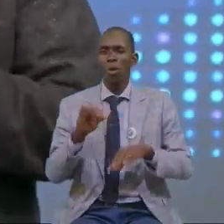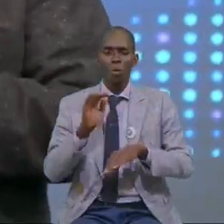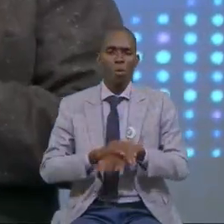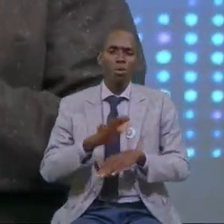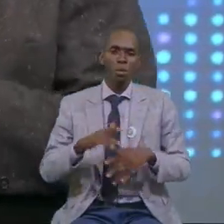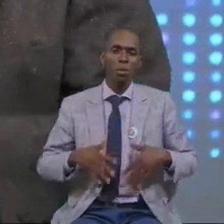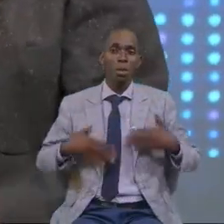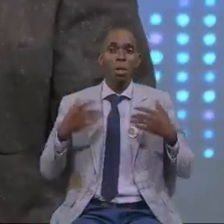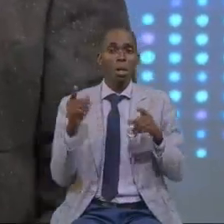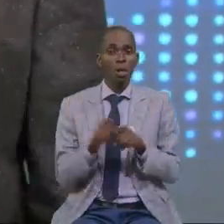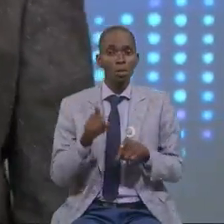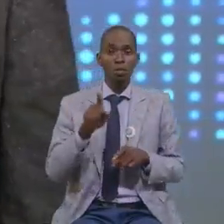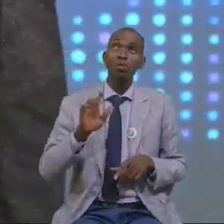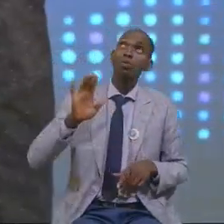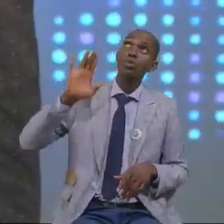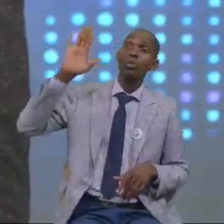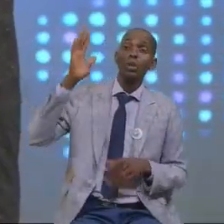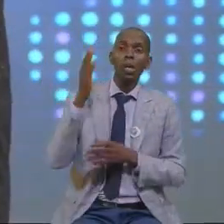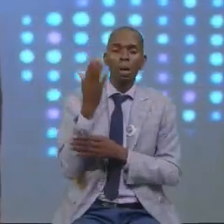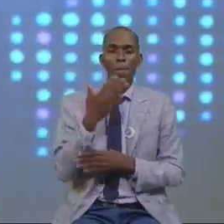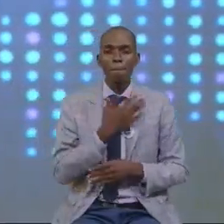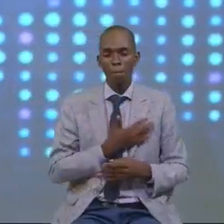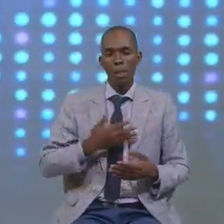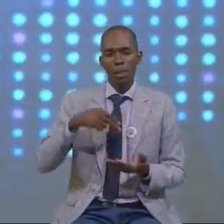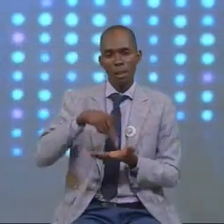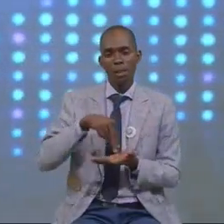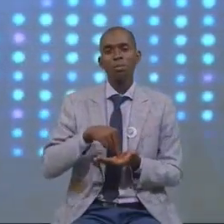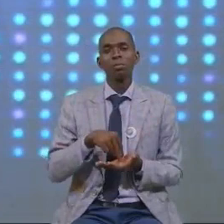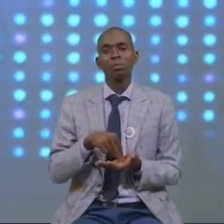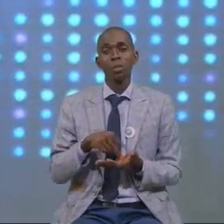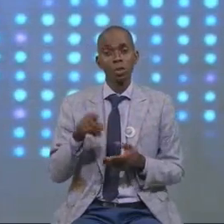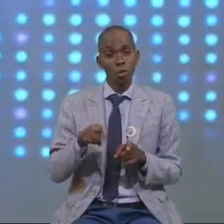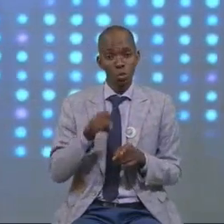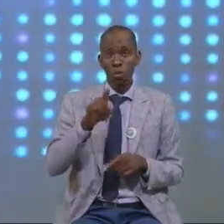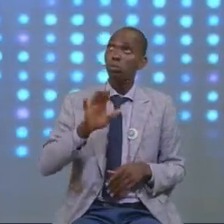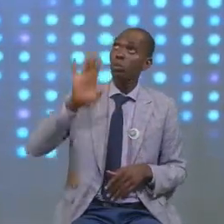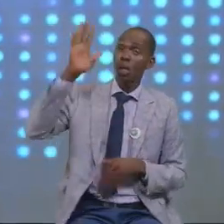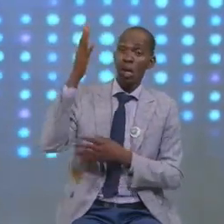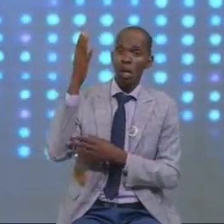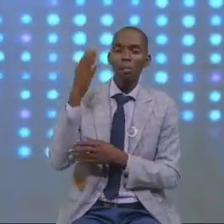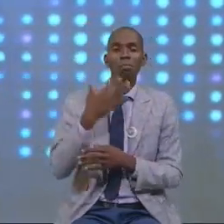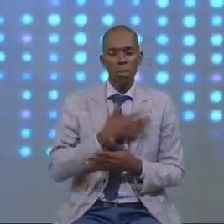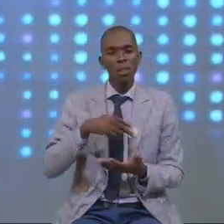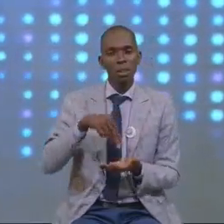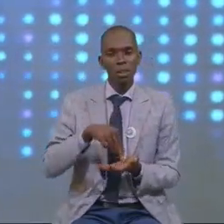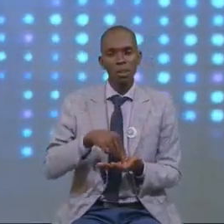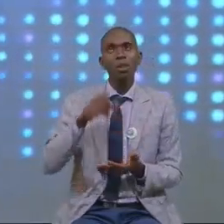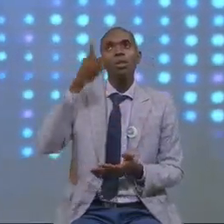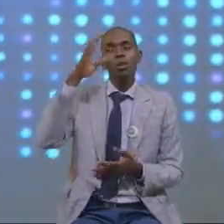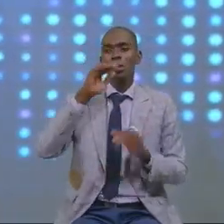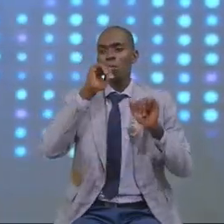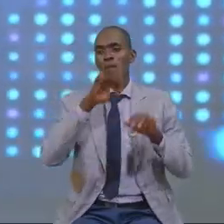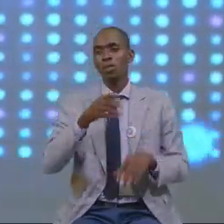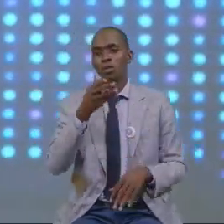you are raising up your hand, please stand up. You're raising up your hand. God bless you. God bless you. God bless you there.